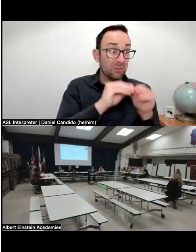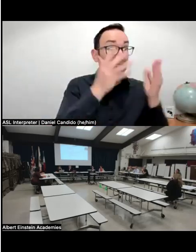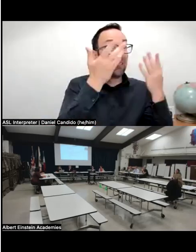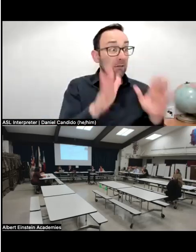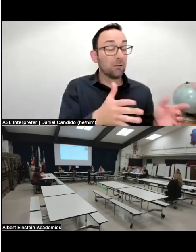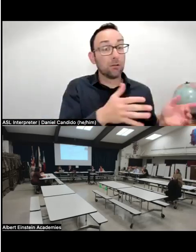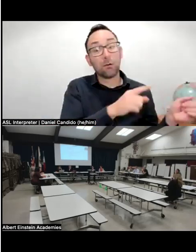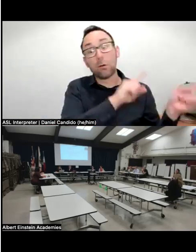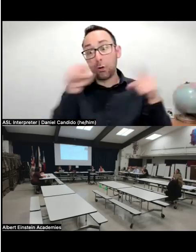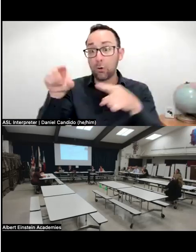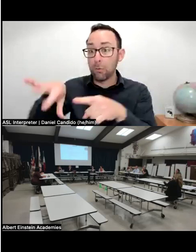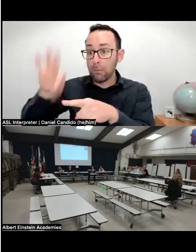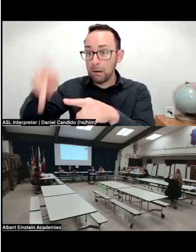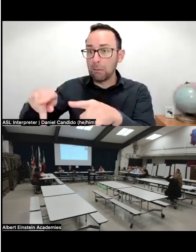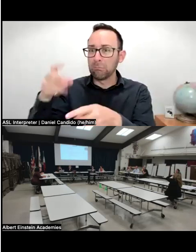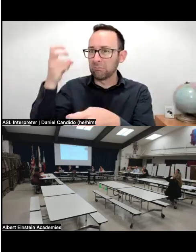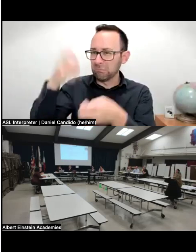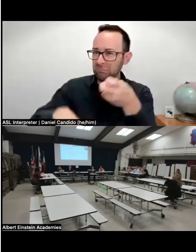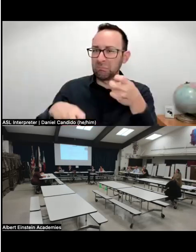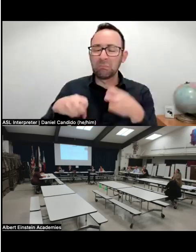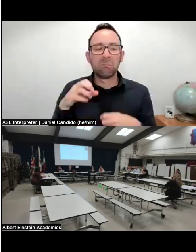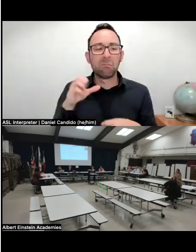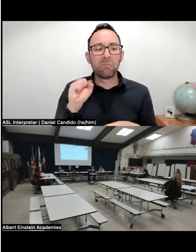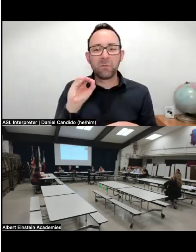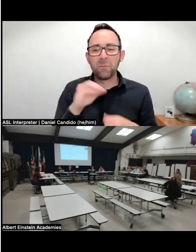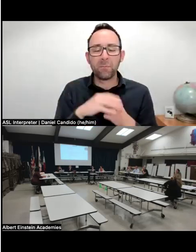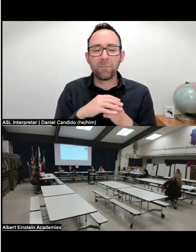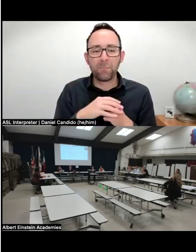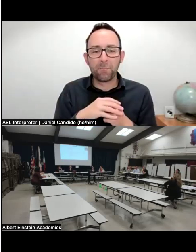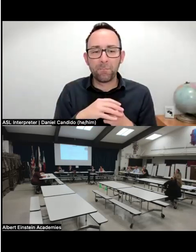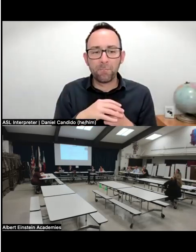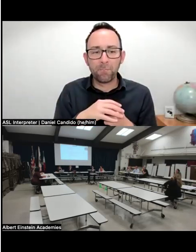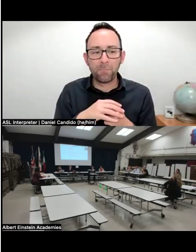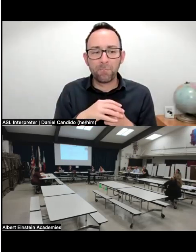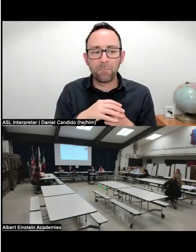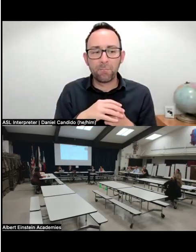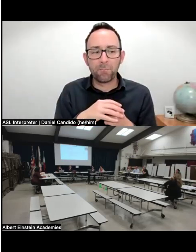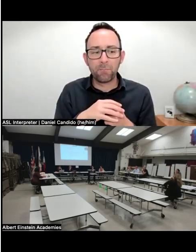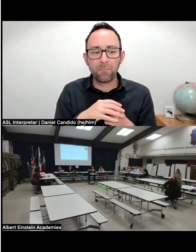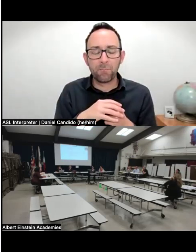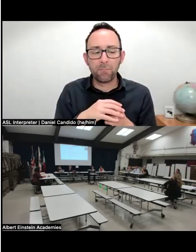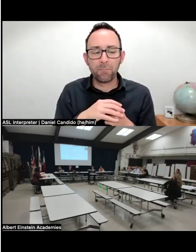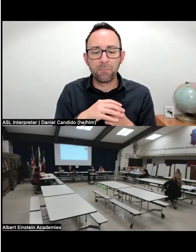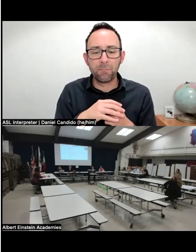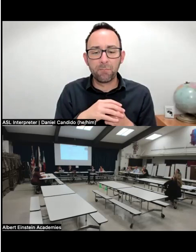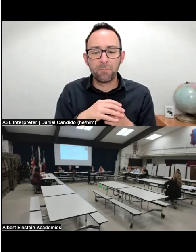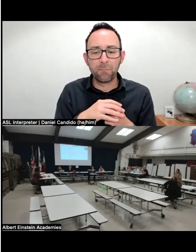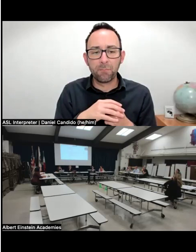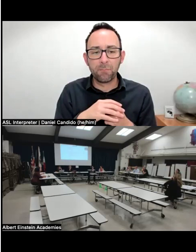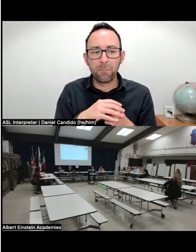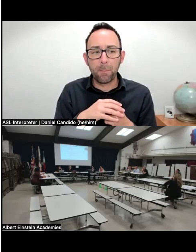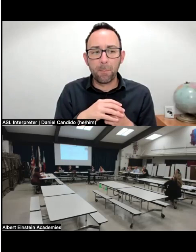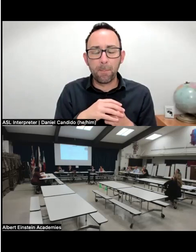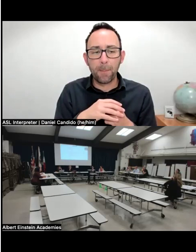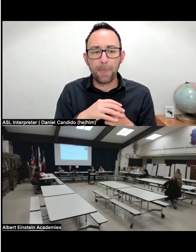difficult. So I would hope, especially with eliminating a few meetings in the future, that it's not a consideration that this board made, and that we